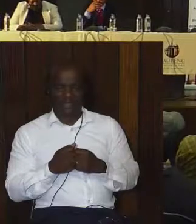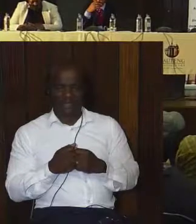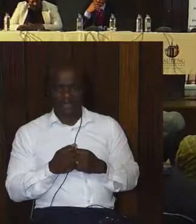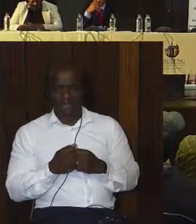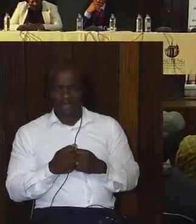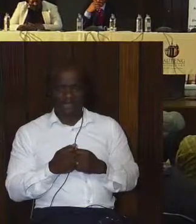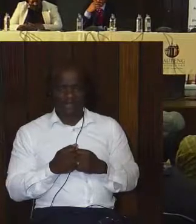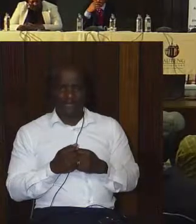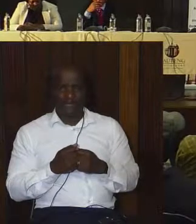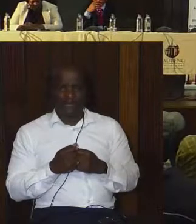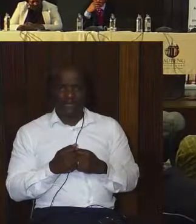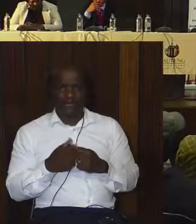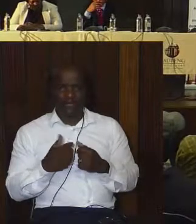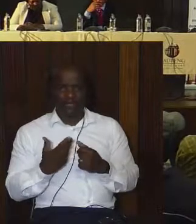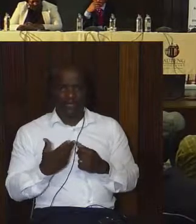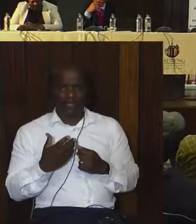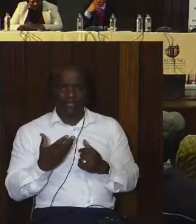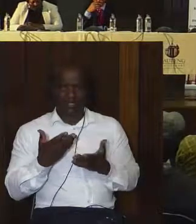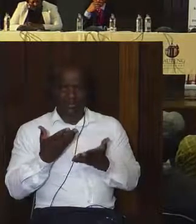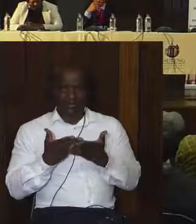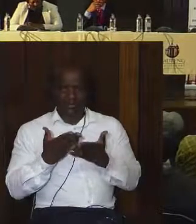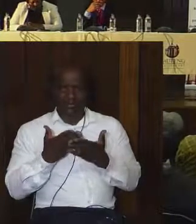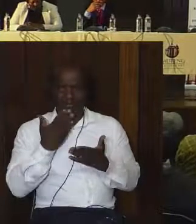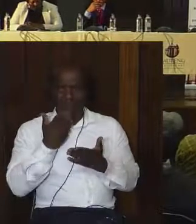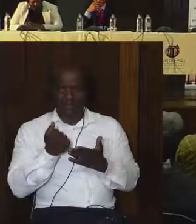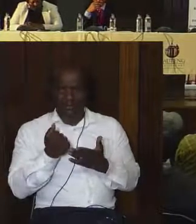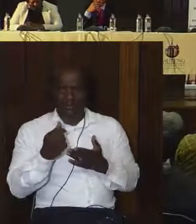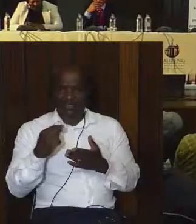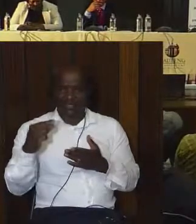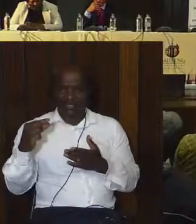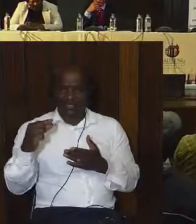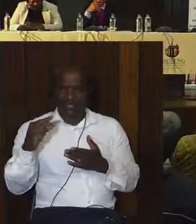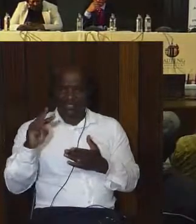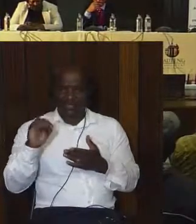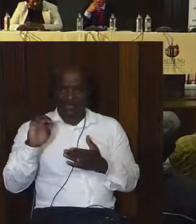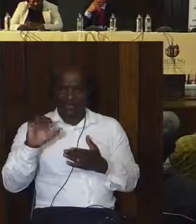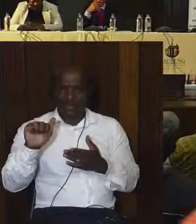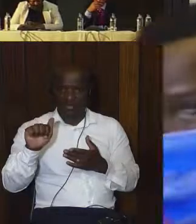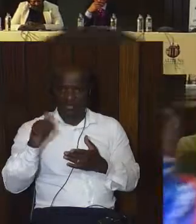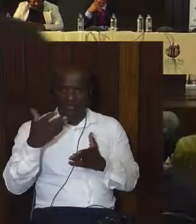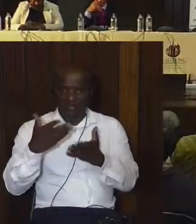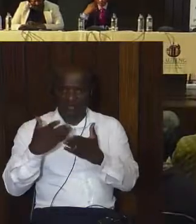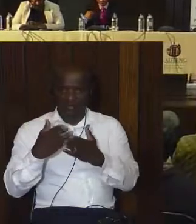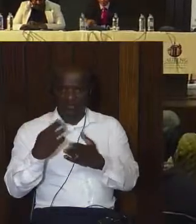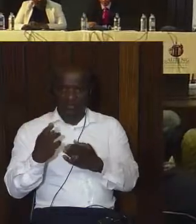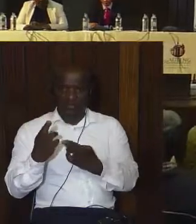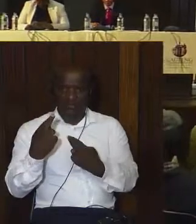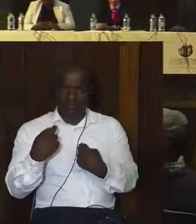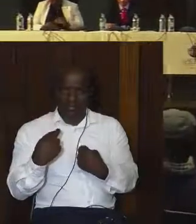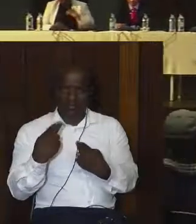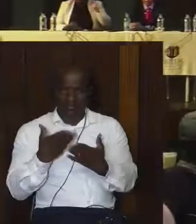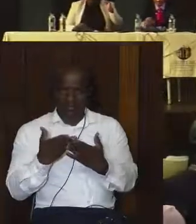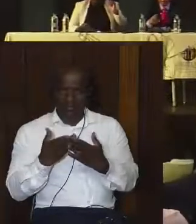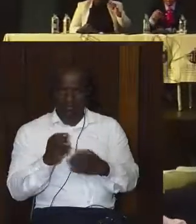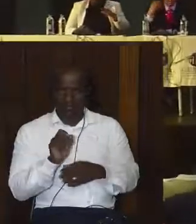Can you just indicate to us whether the GMA would be able to respond here today on this?